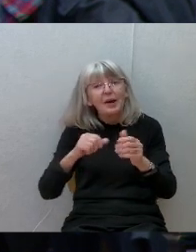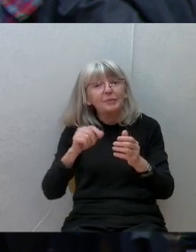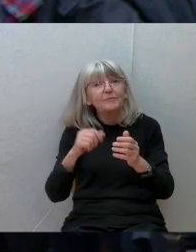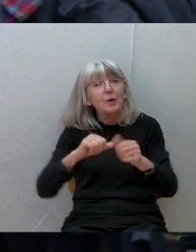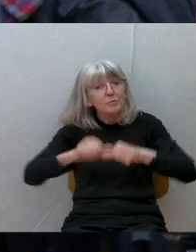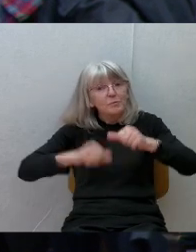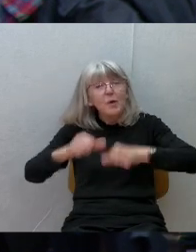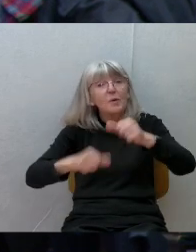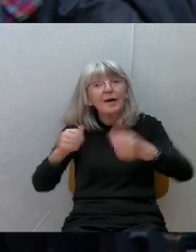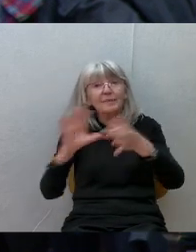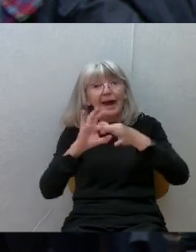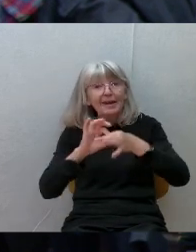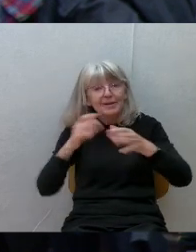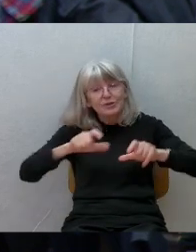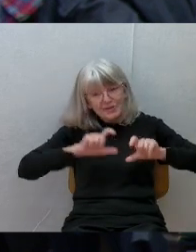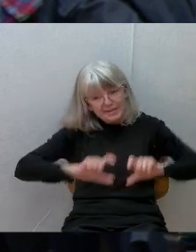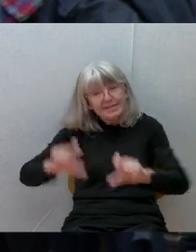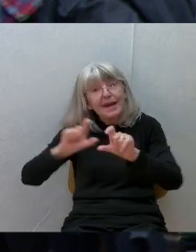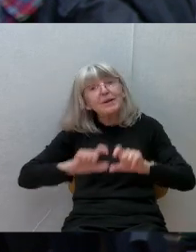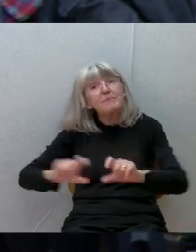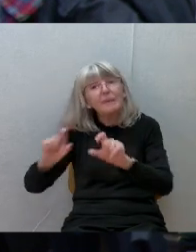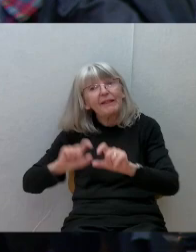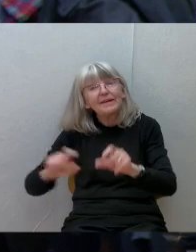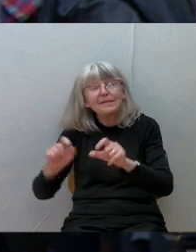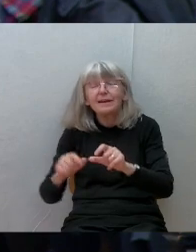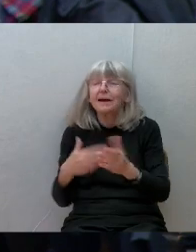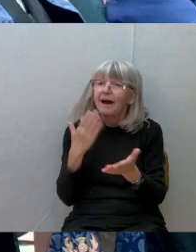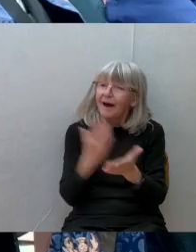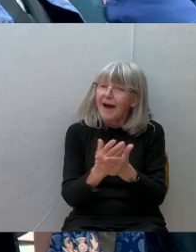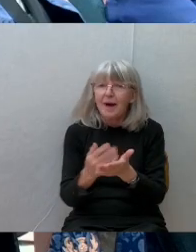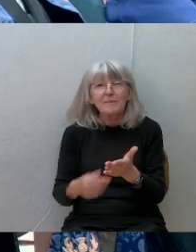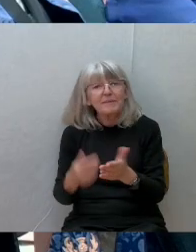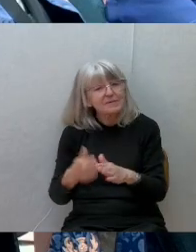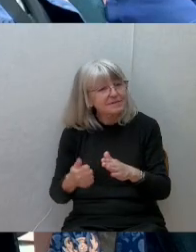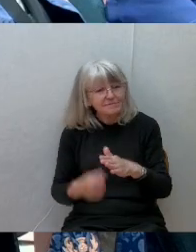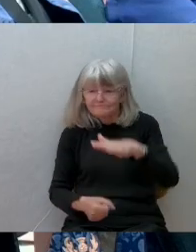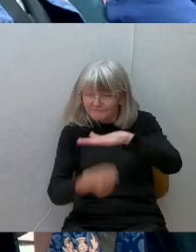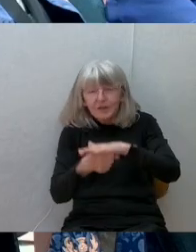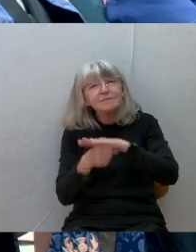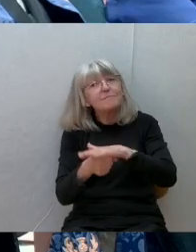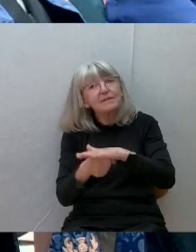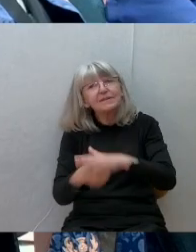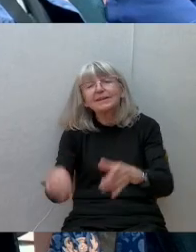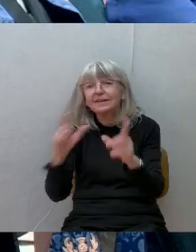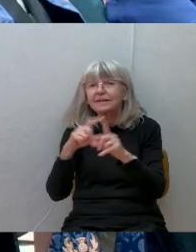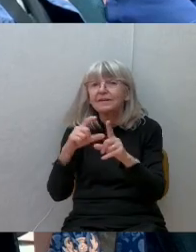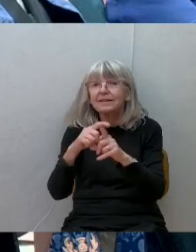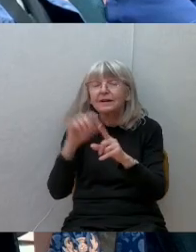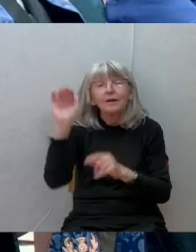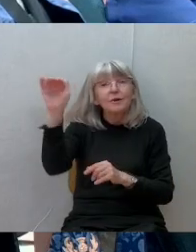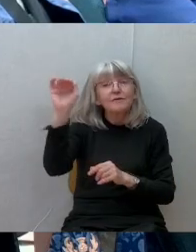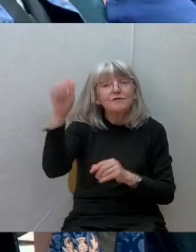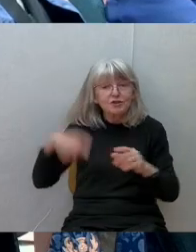sustainability at the heart of what the city of Dundee is about. Our future educators and teachers,